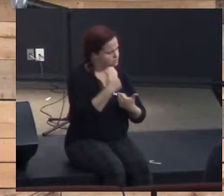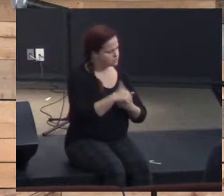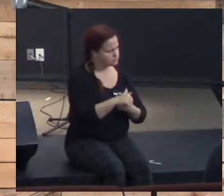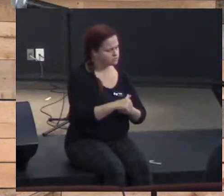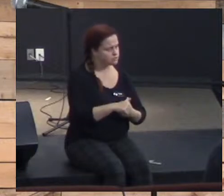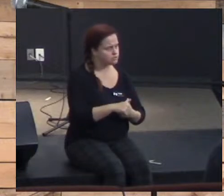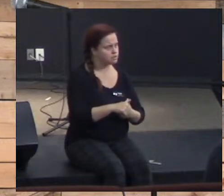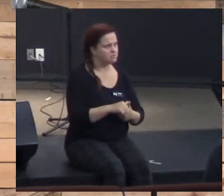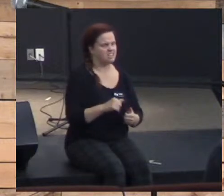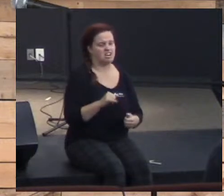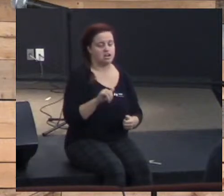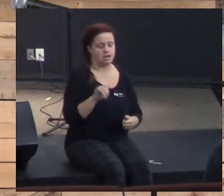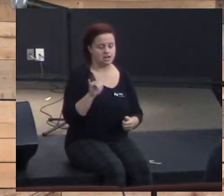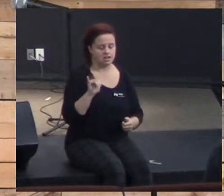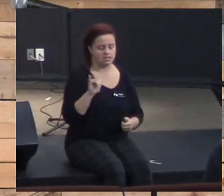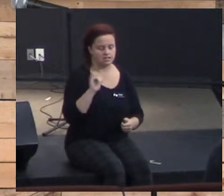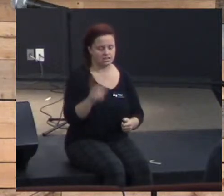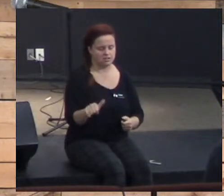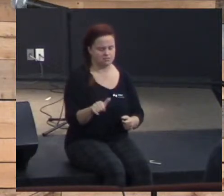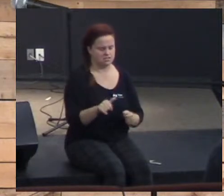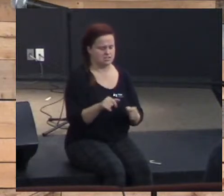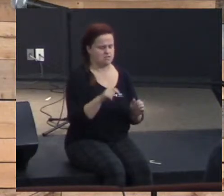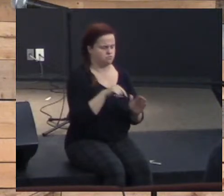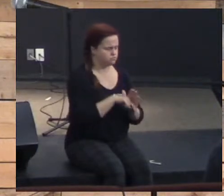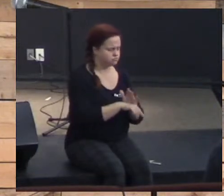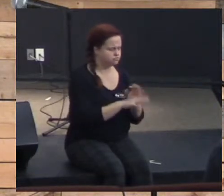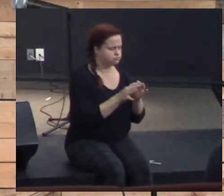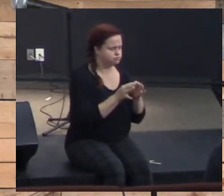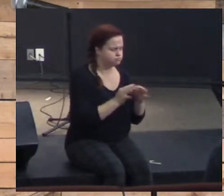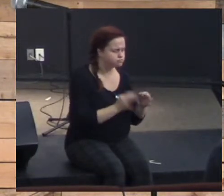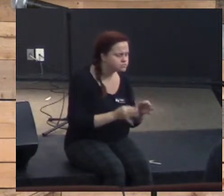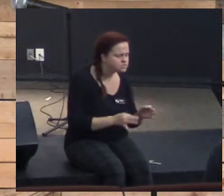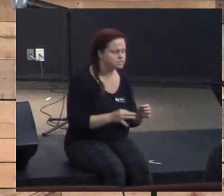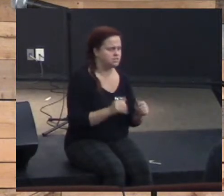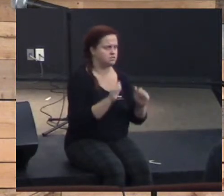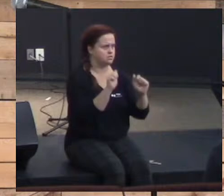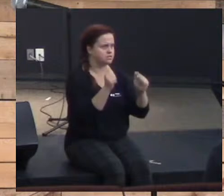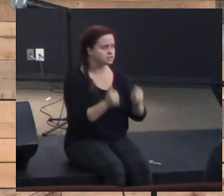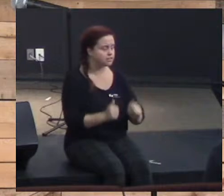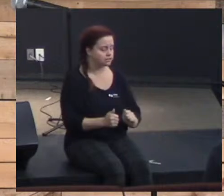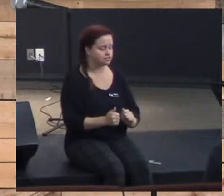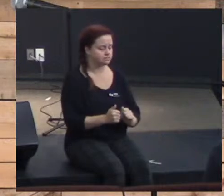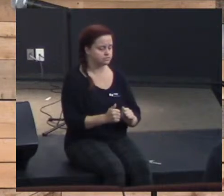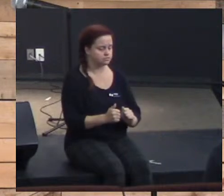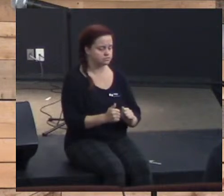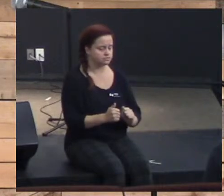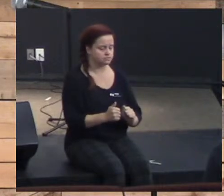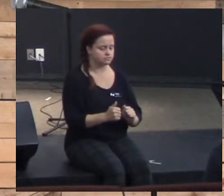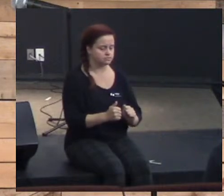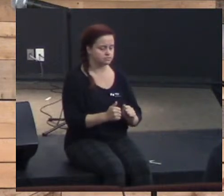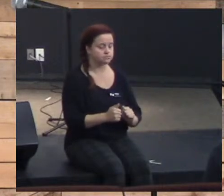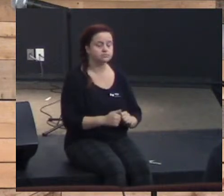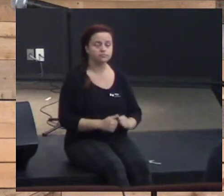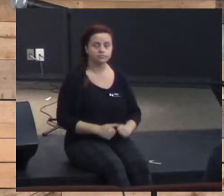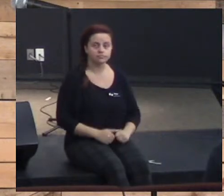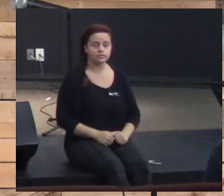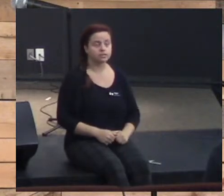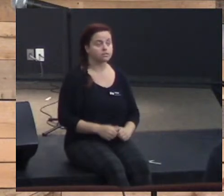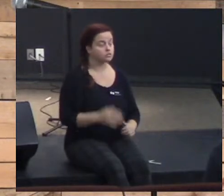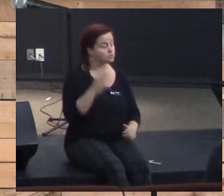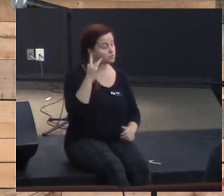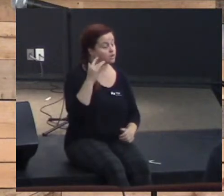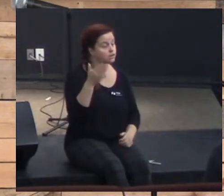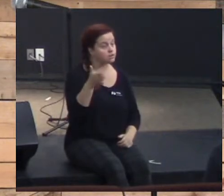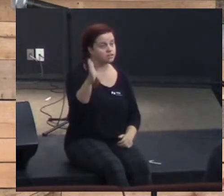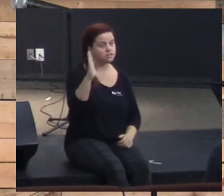detailed design. He also gave him a detailed design for the tabernacle because God was